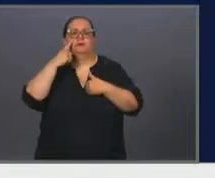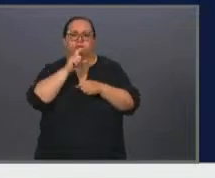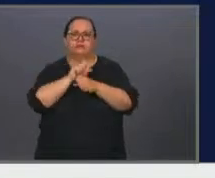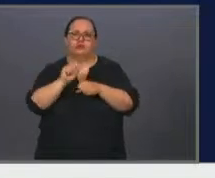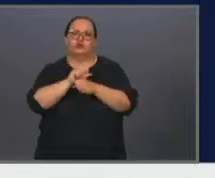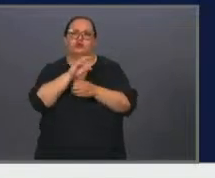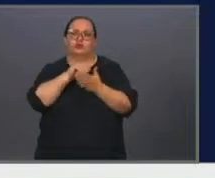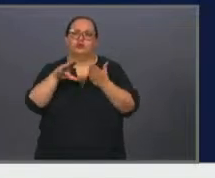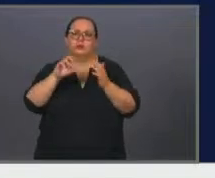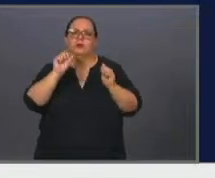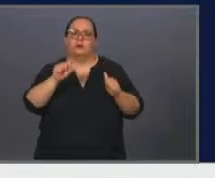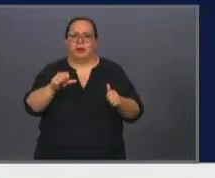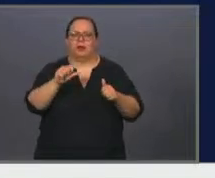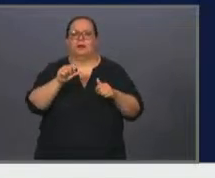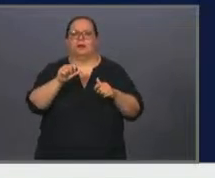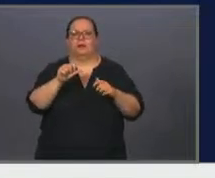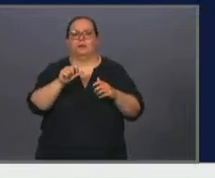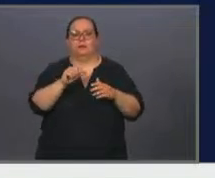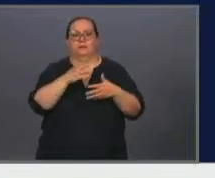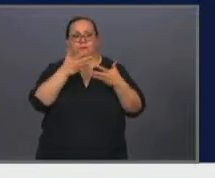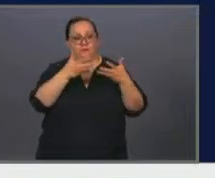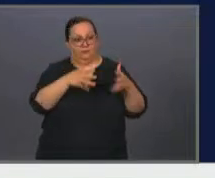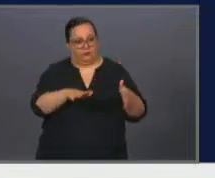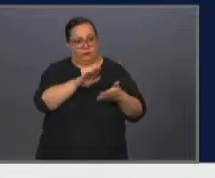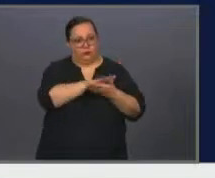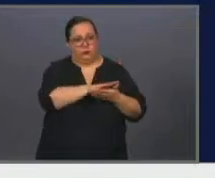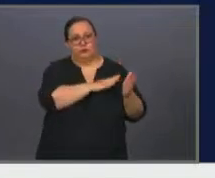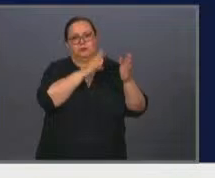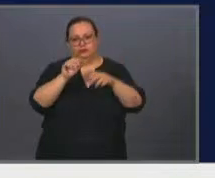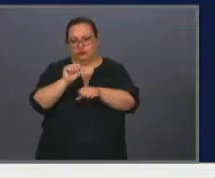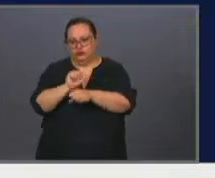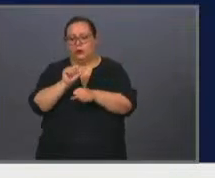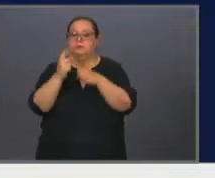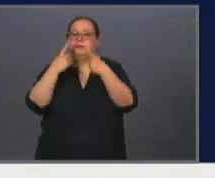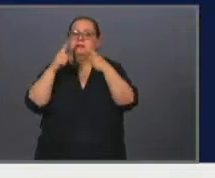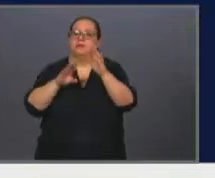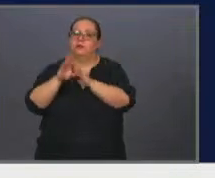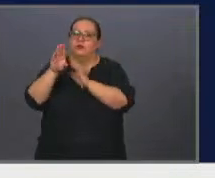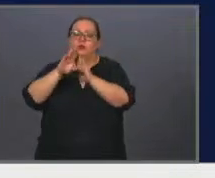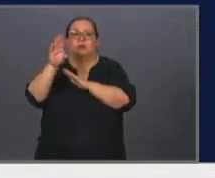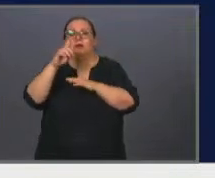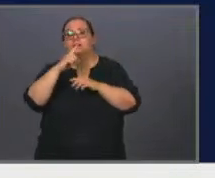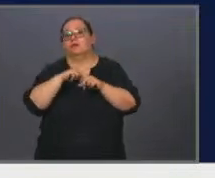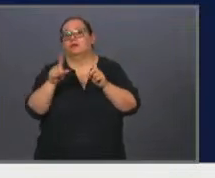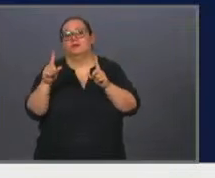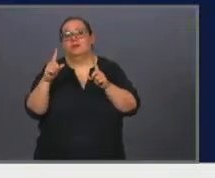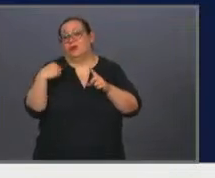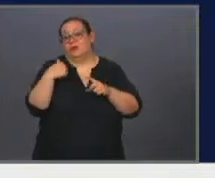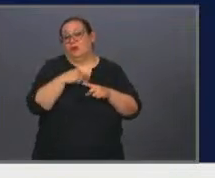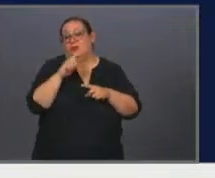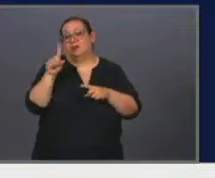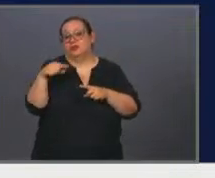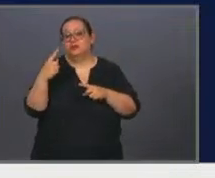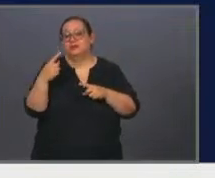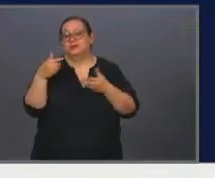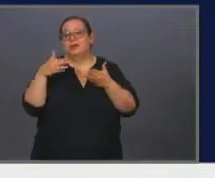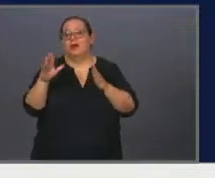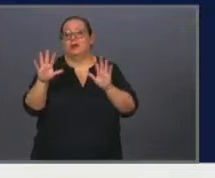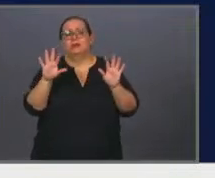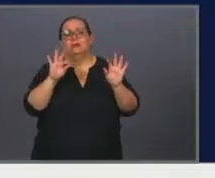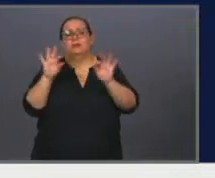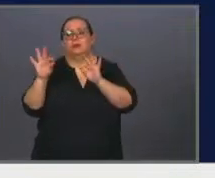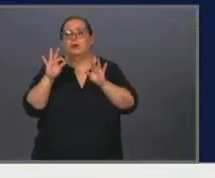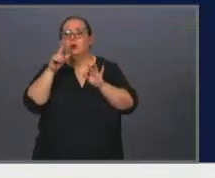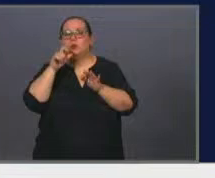that pressure of student loan is taken off. We just allow to pick and choose who gets their student debts forgiven. Like, that's not